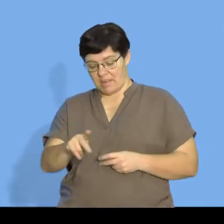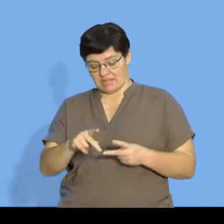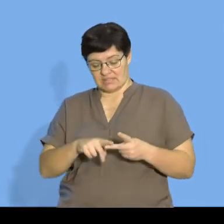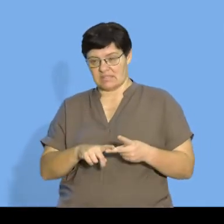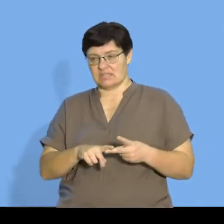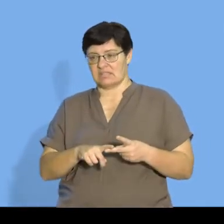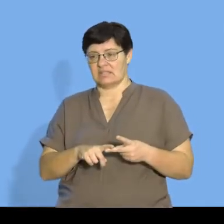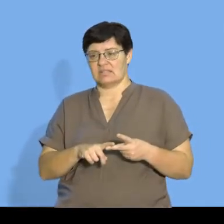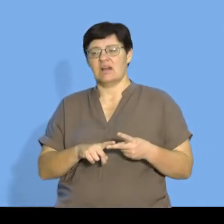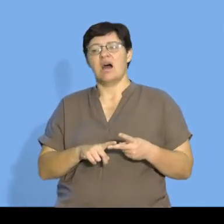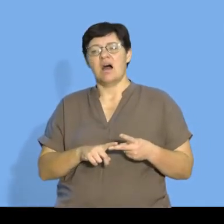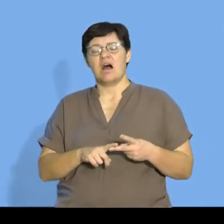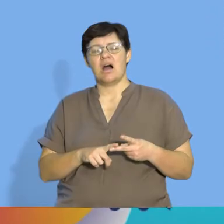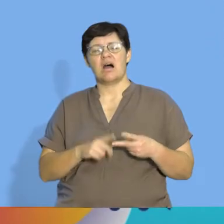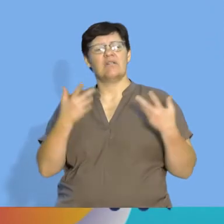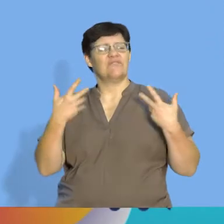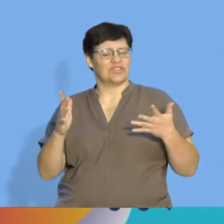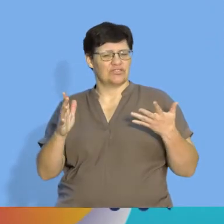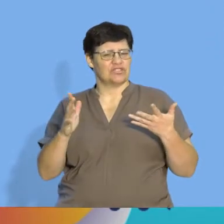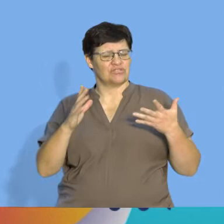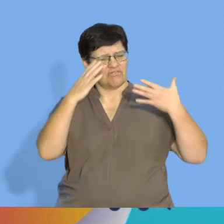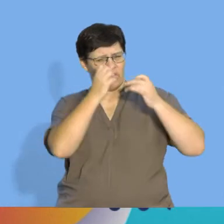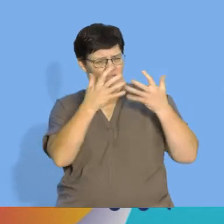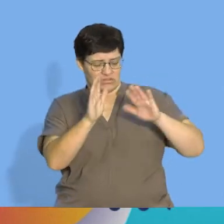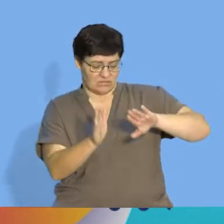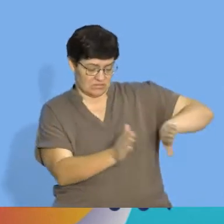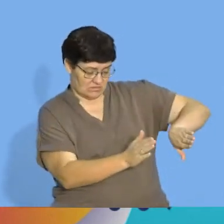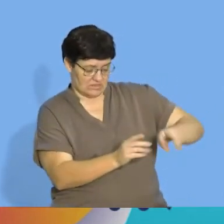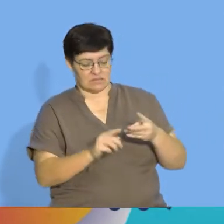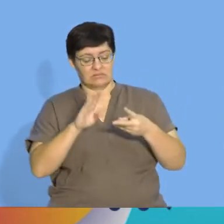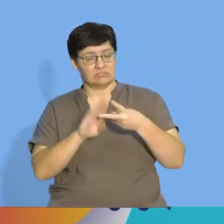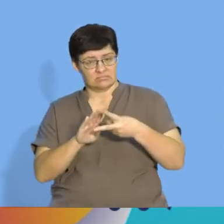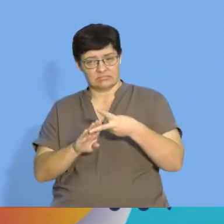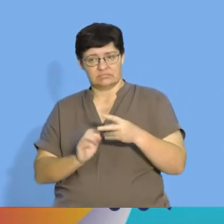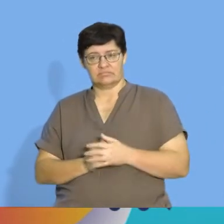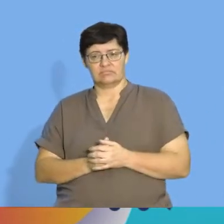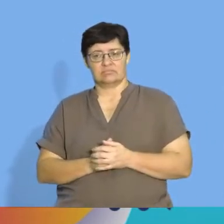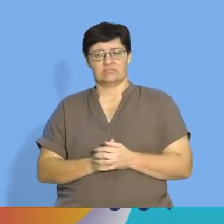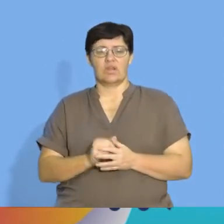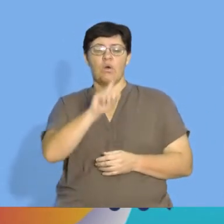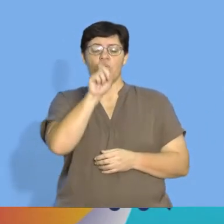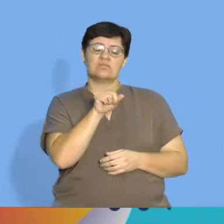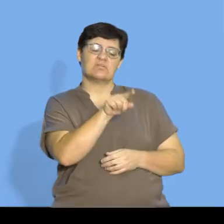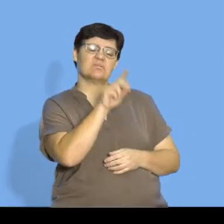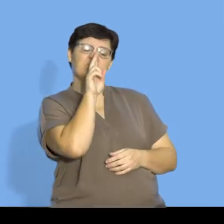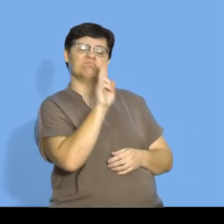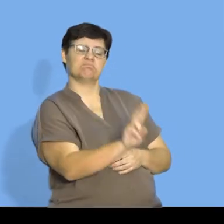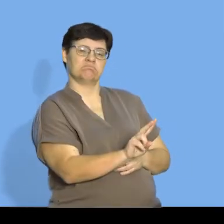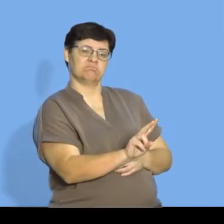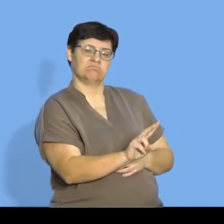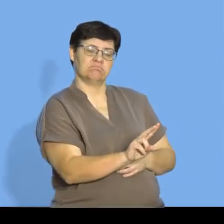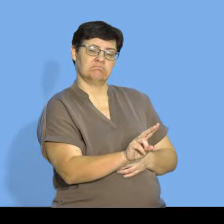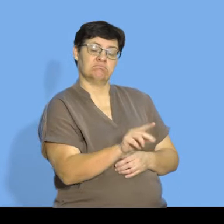and we've spoken plenty about it, so we're not going to go back into that part of it. Why do we go to the question and we see there that